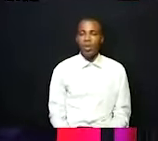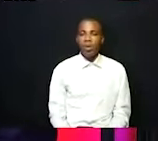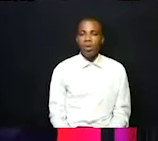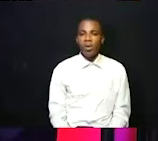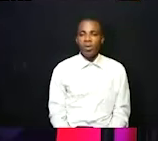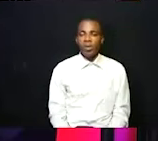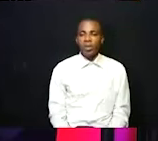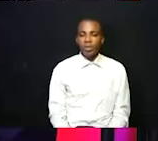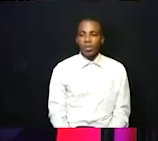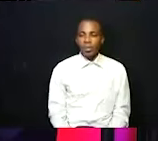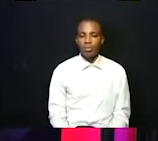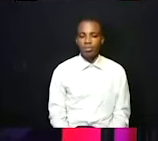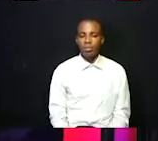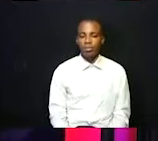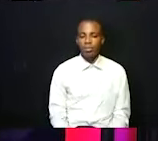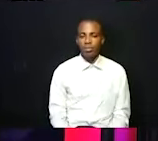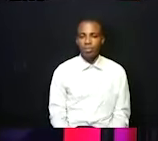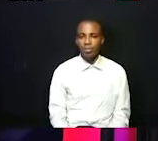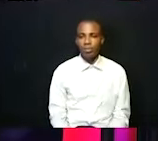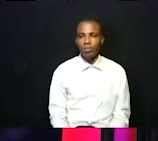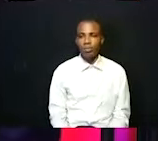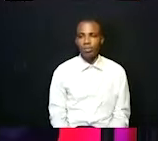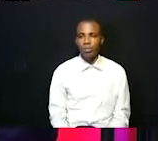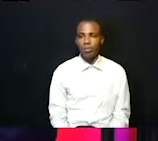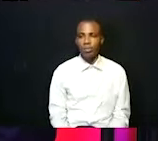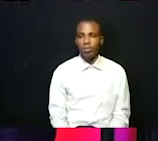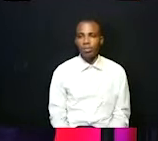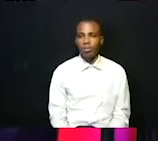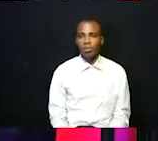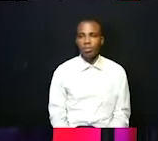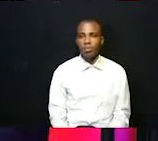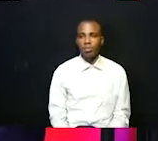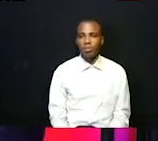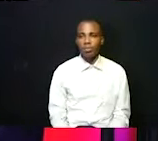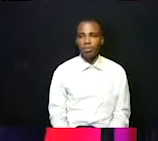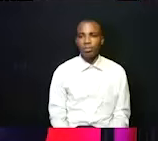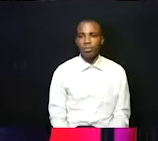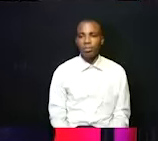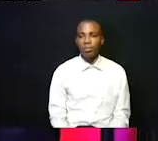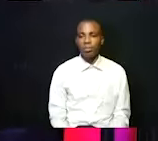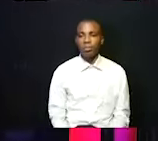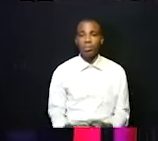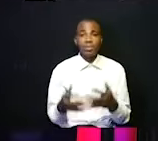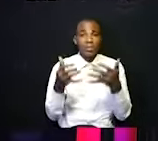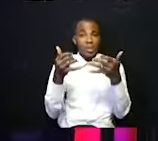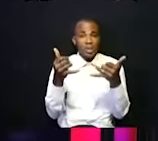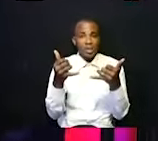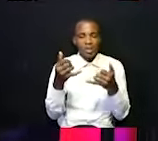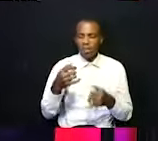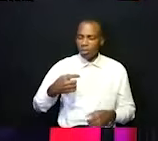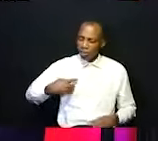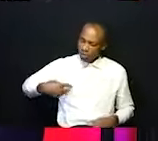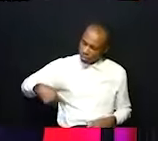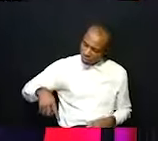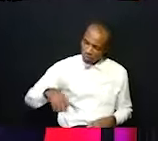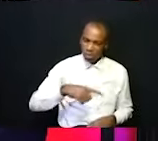adentira se mo bewo emma nyamso ewo wo mu enti monhwe mo hugie. Now, we all need to be careful